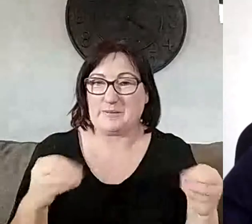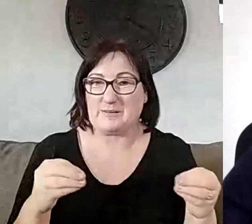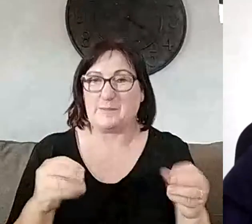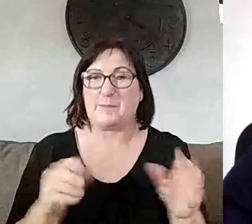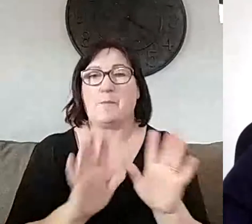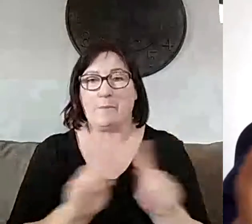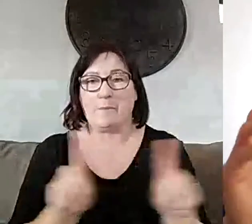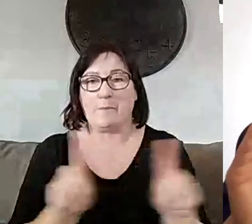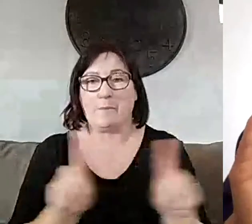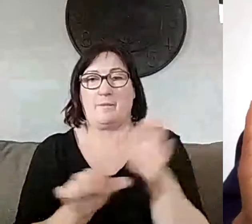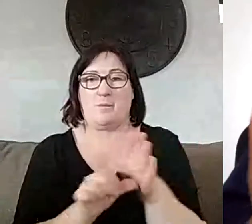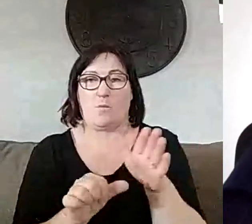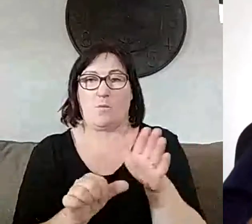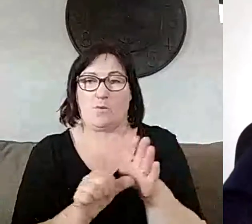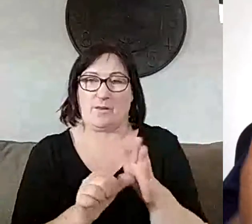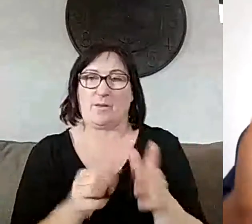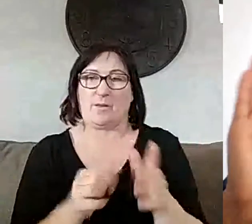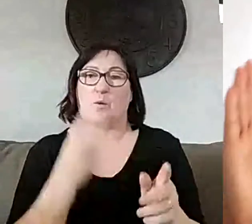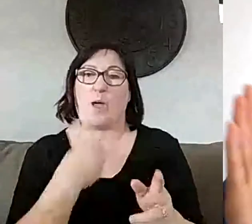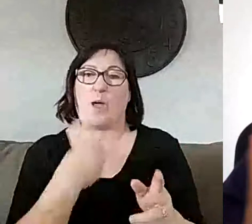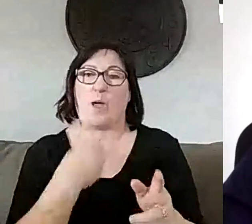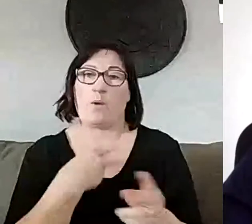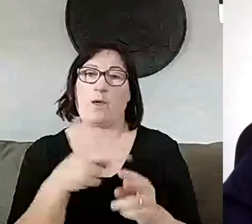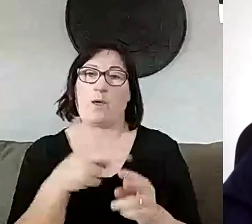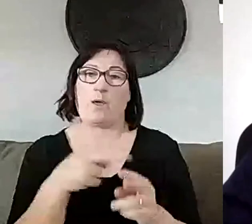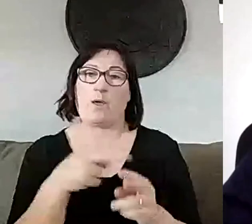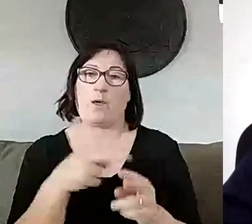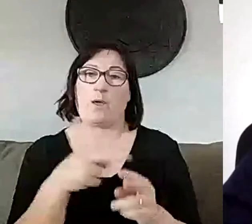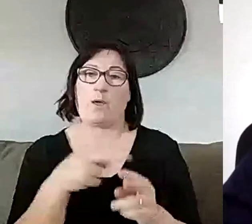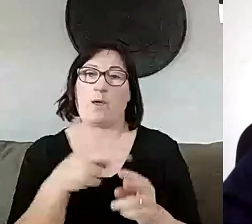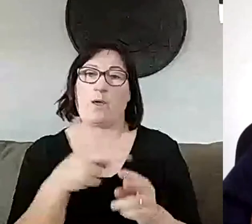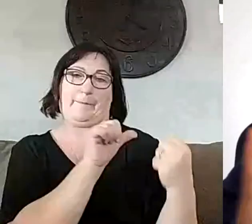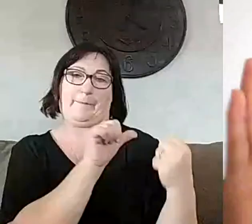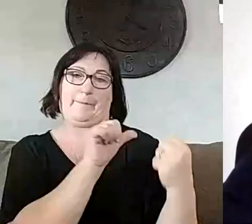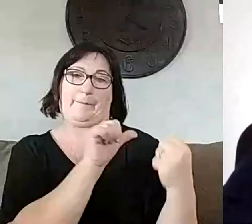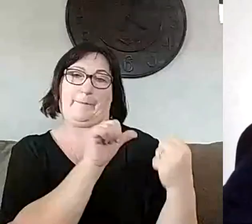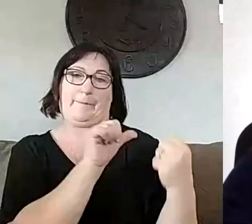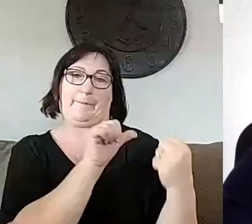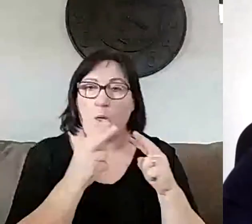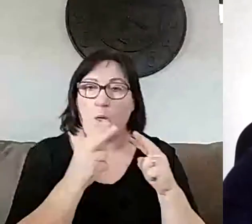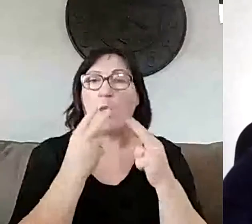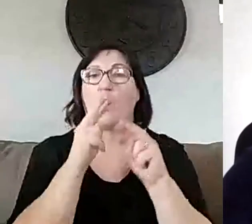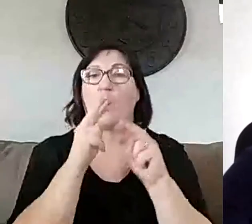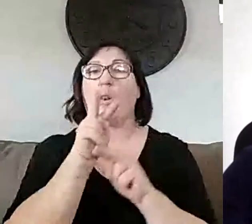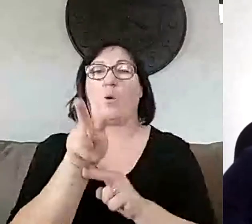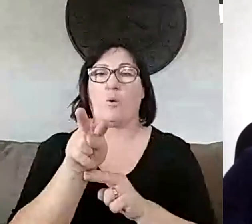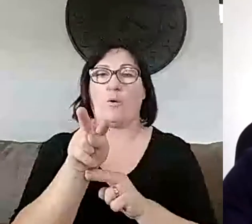reflect and emerge from that portal, which is the pandemic, ready to face a